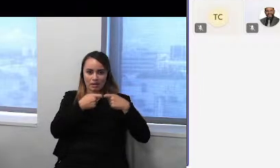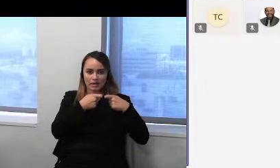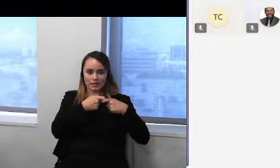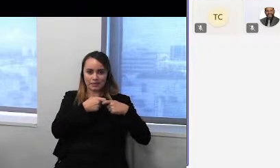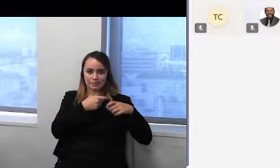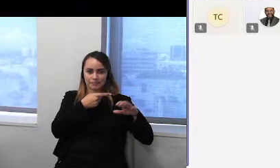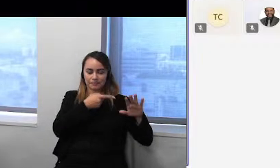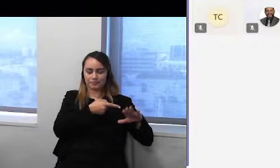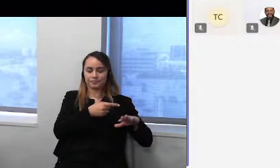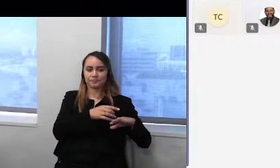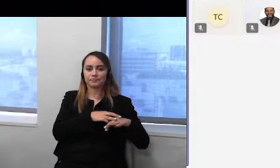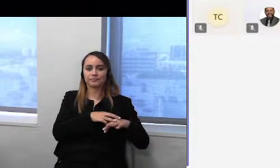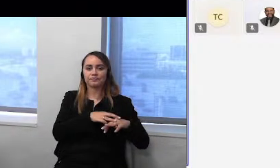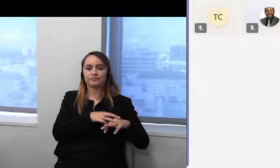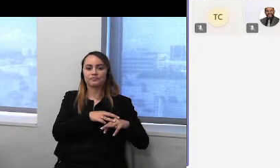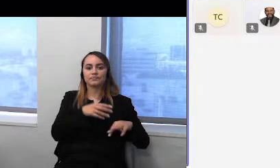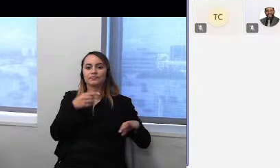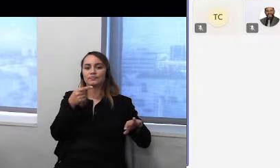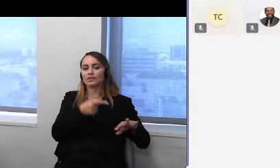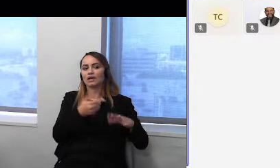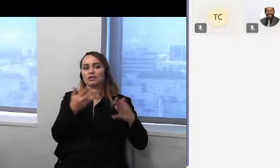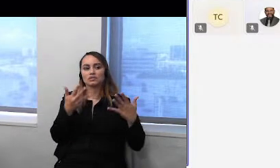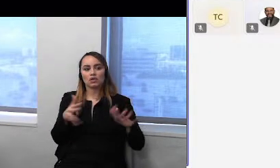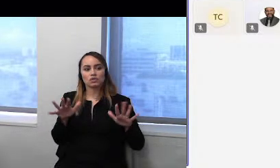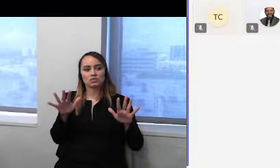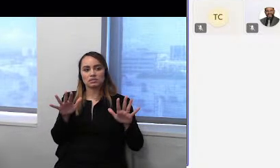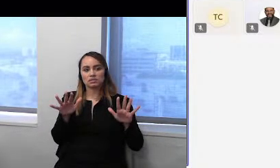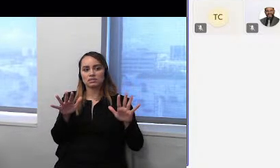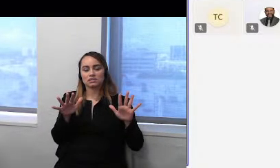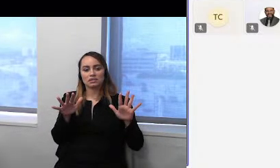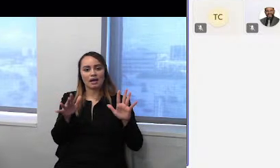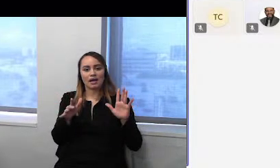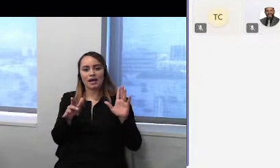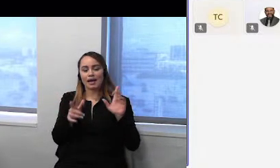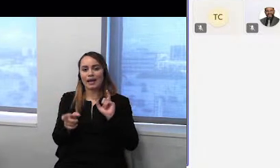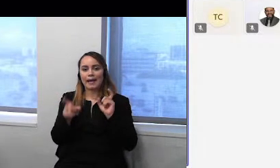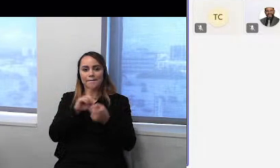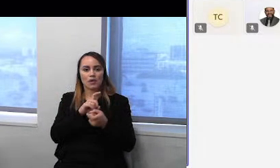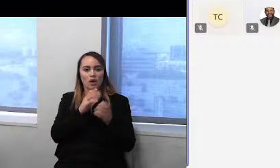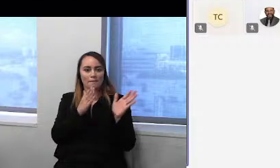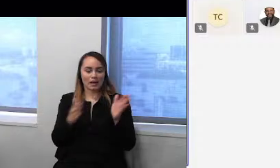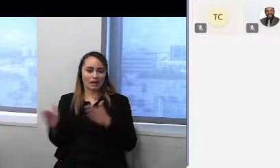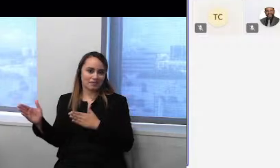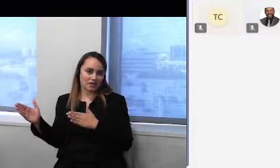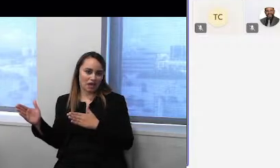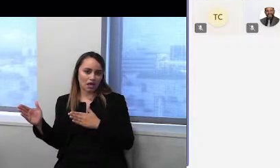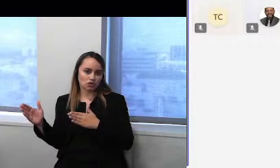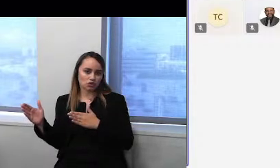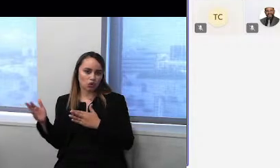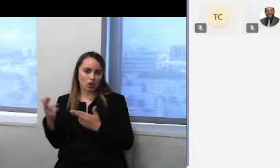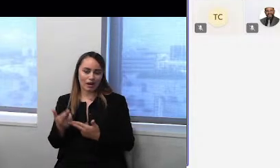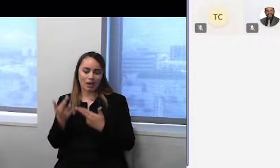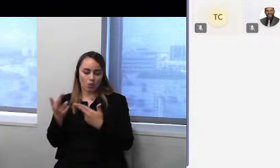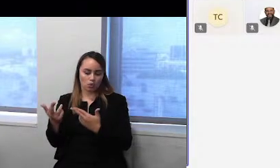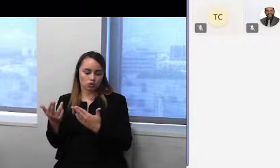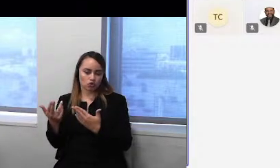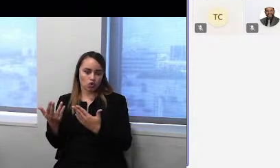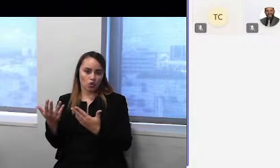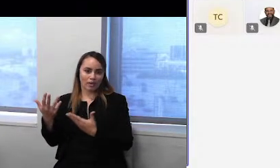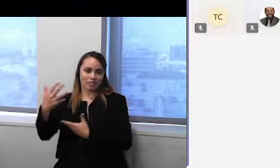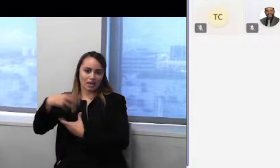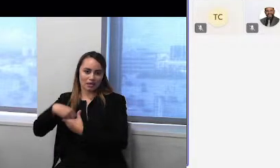That changed the entire integrated resource planning that is being made reference to in regards to renewable integration into the